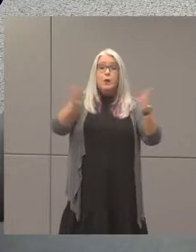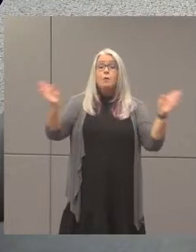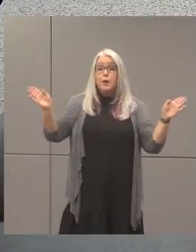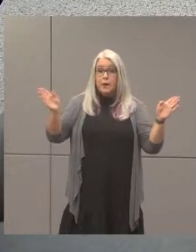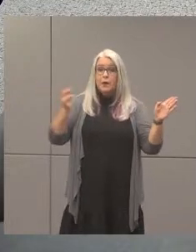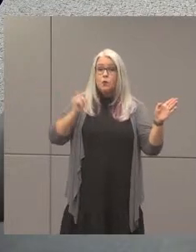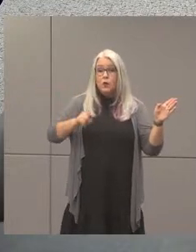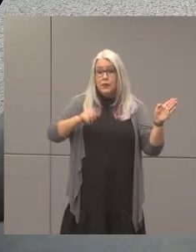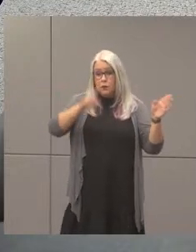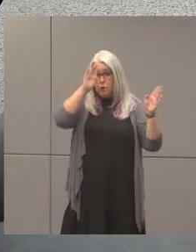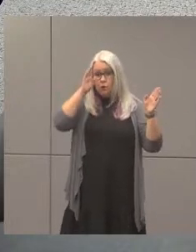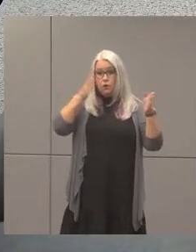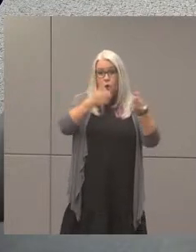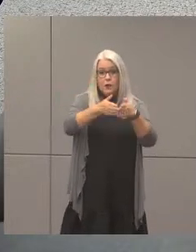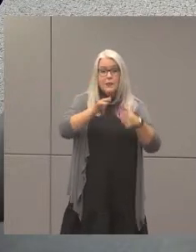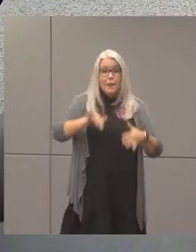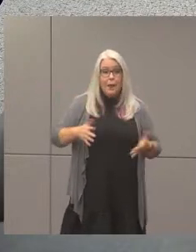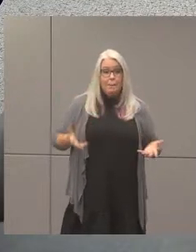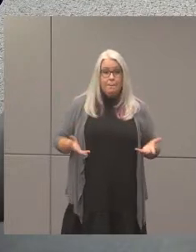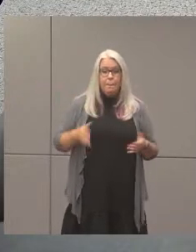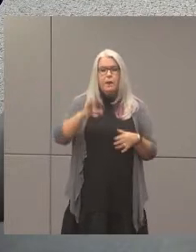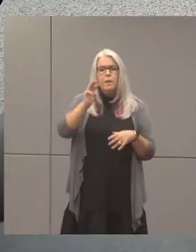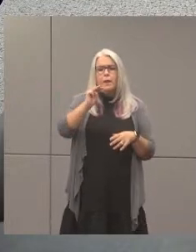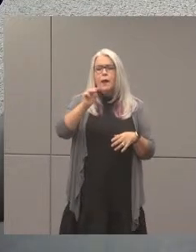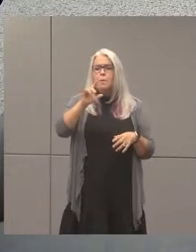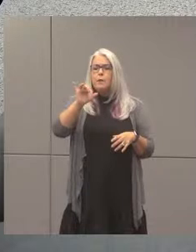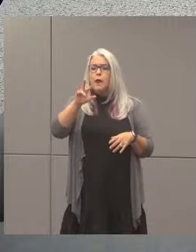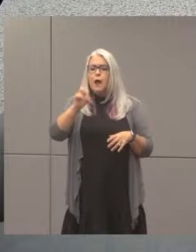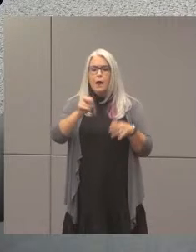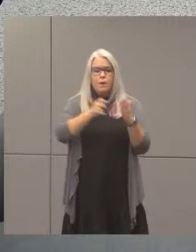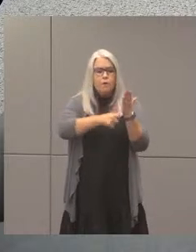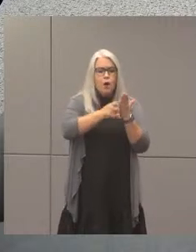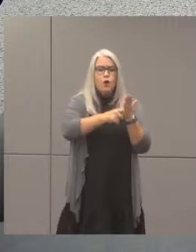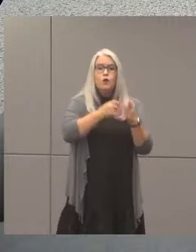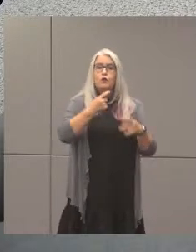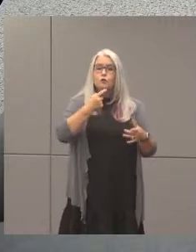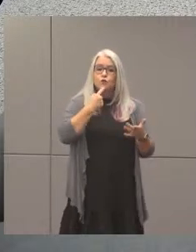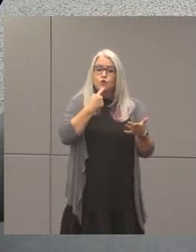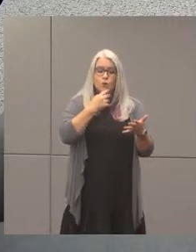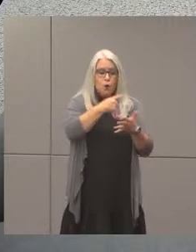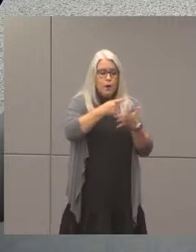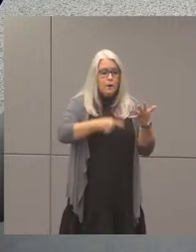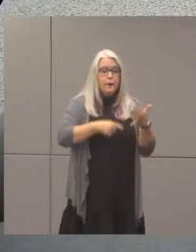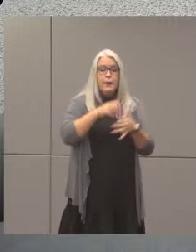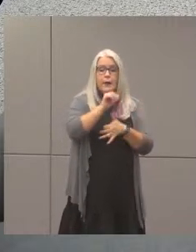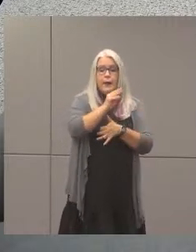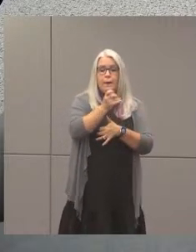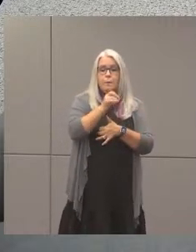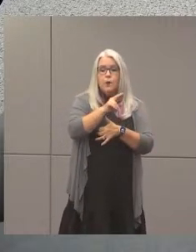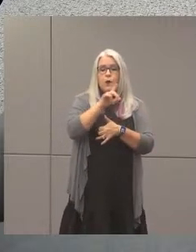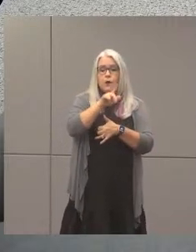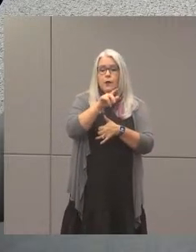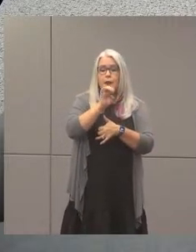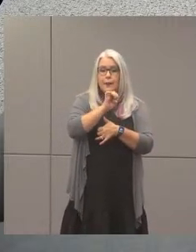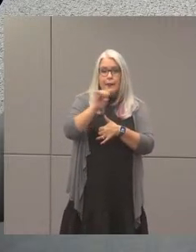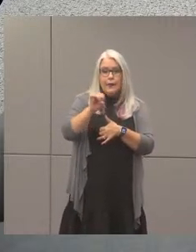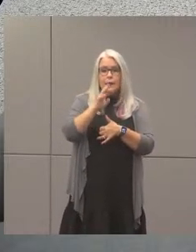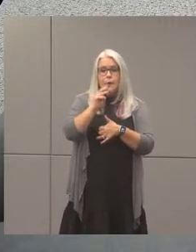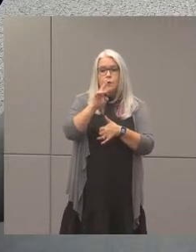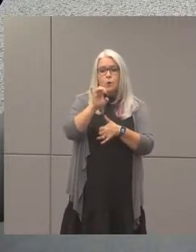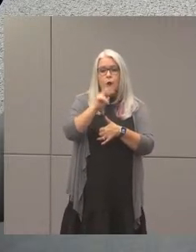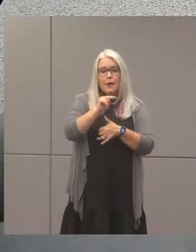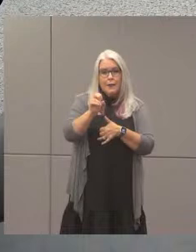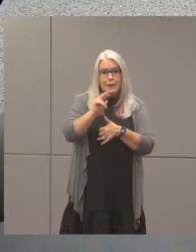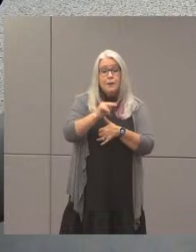that. The MLive article noted the following. Board attorney Amberly Brennan told the